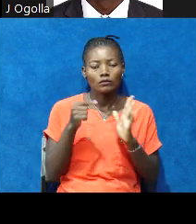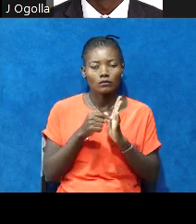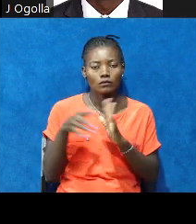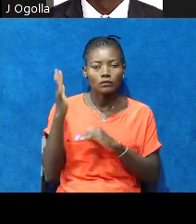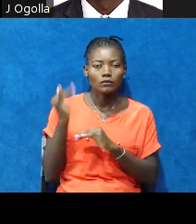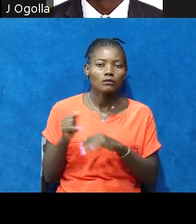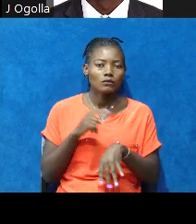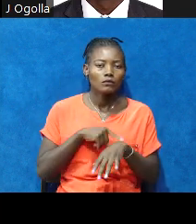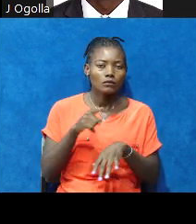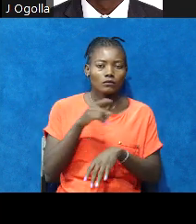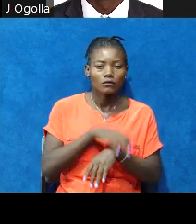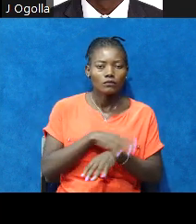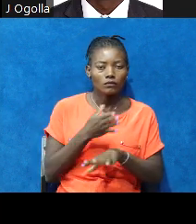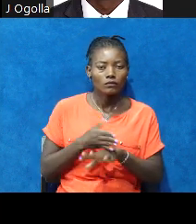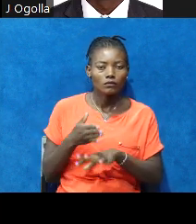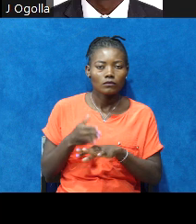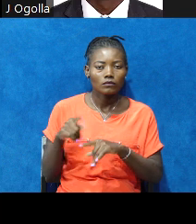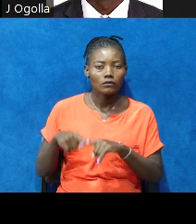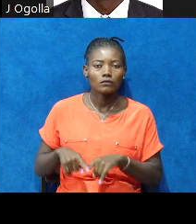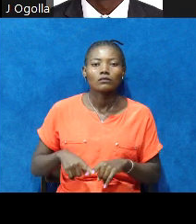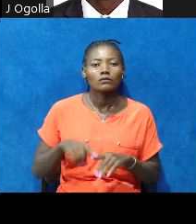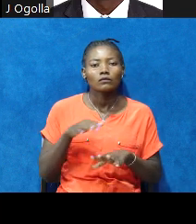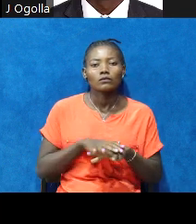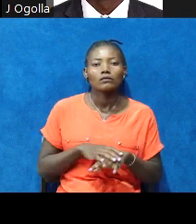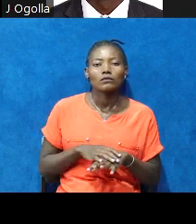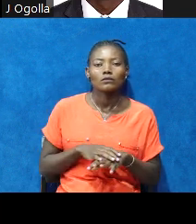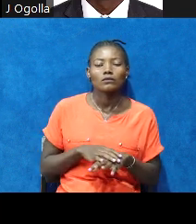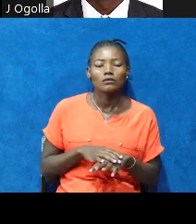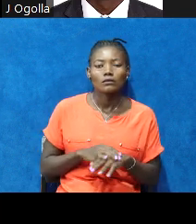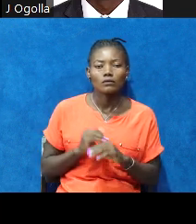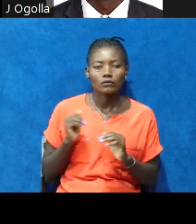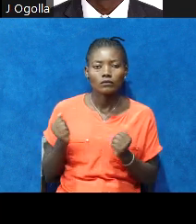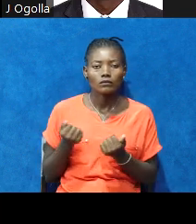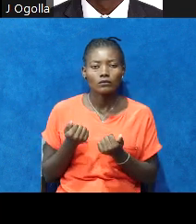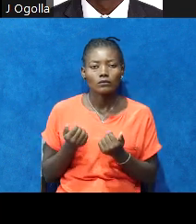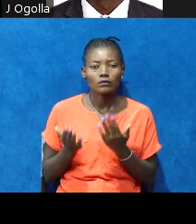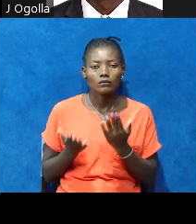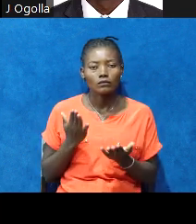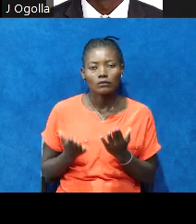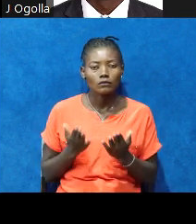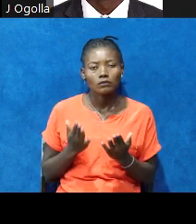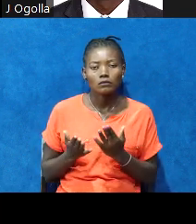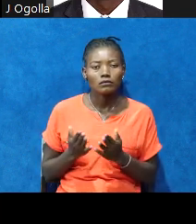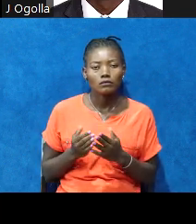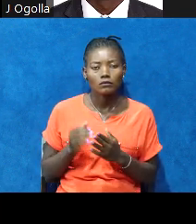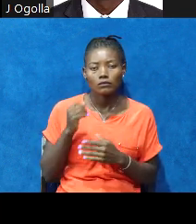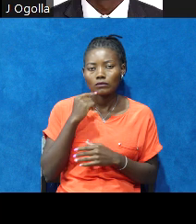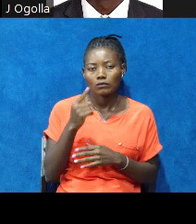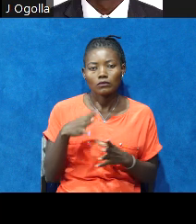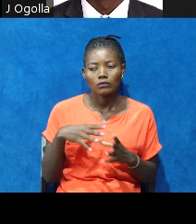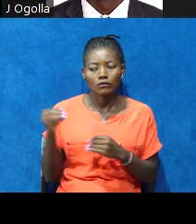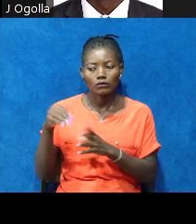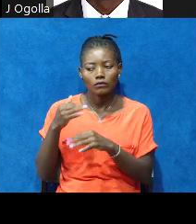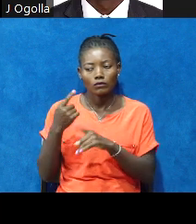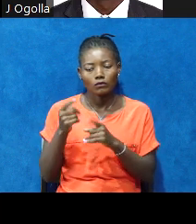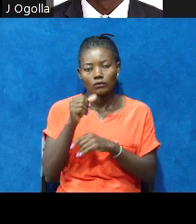injury during the game, depending on its severity, you might have to be removed.